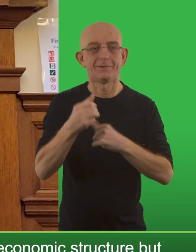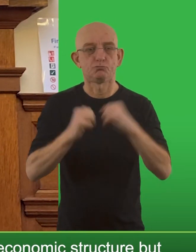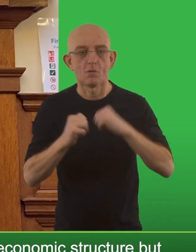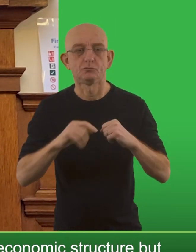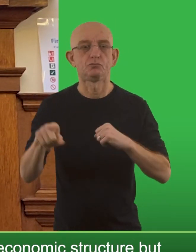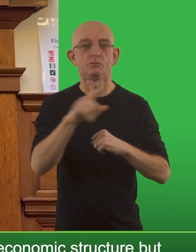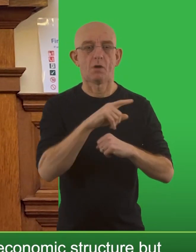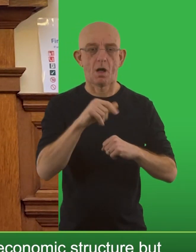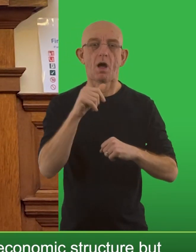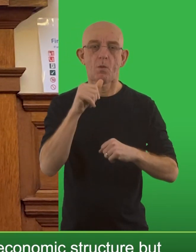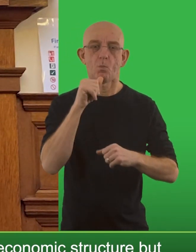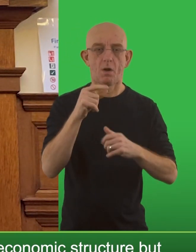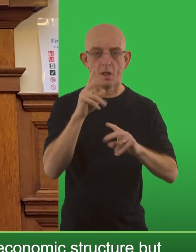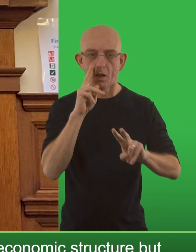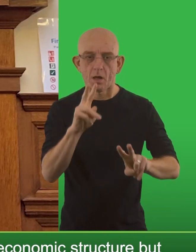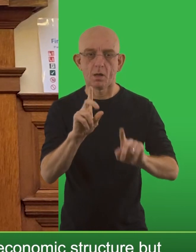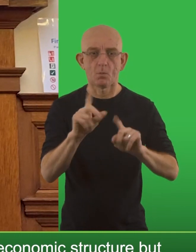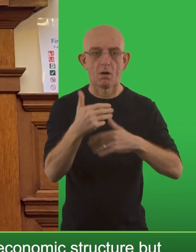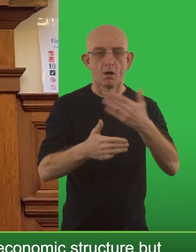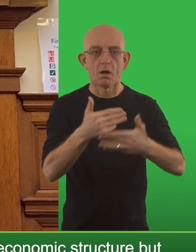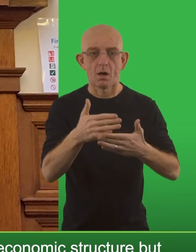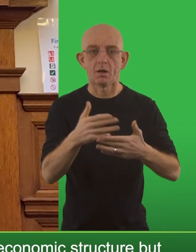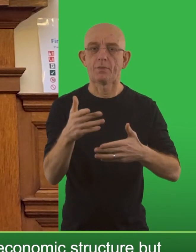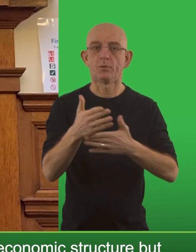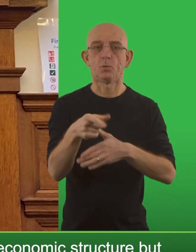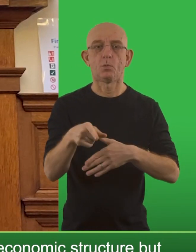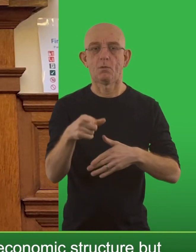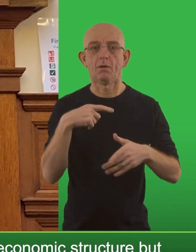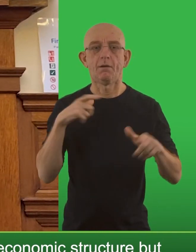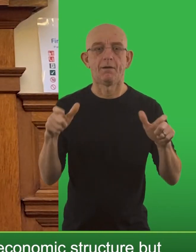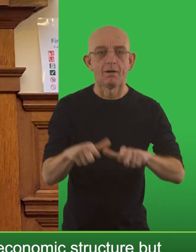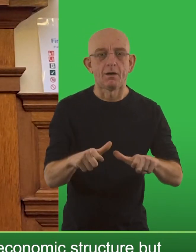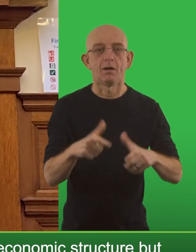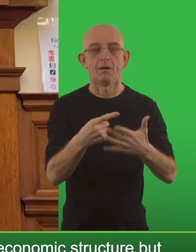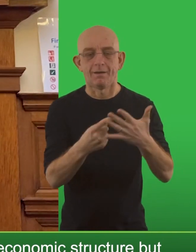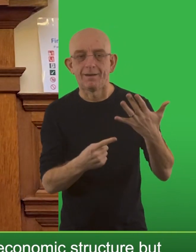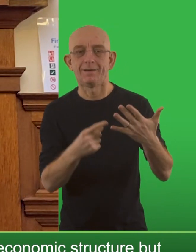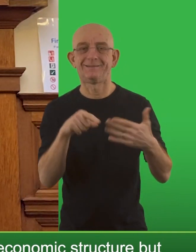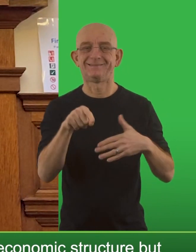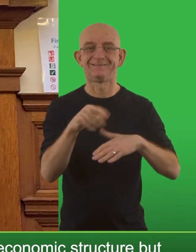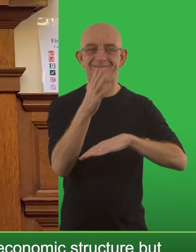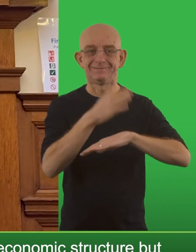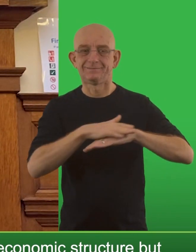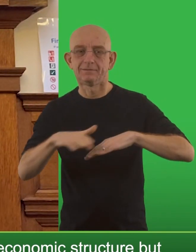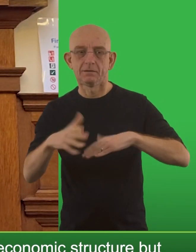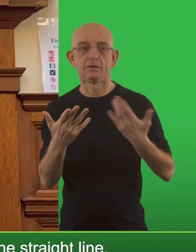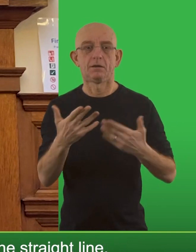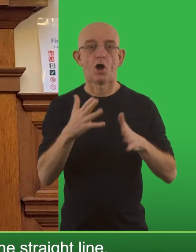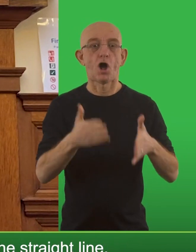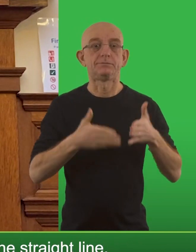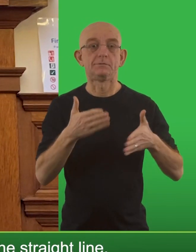structure. But the implication is we will unpick the unlocking at a slightly higher baseline